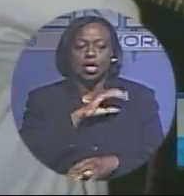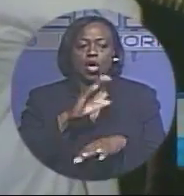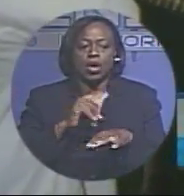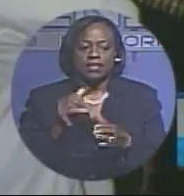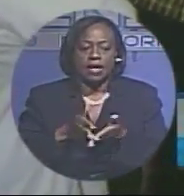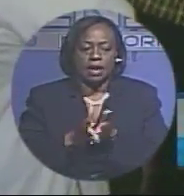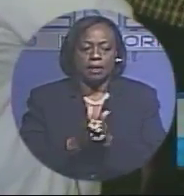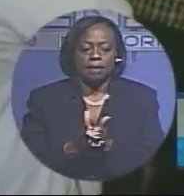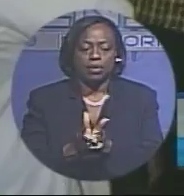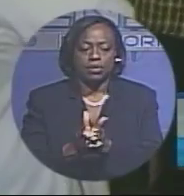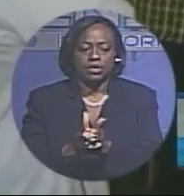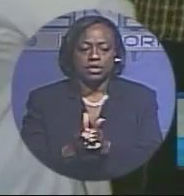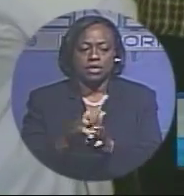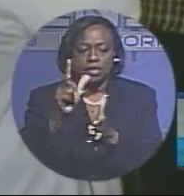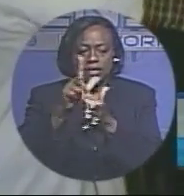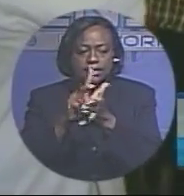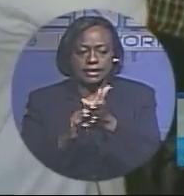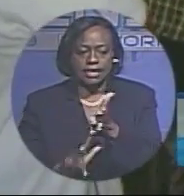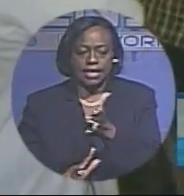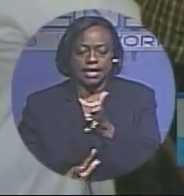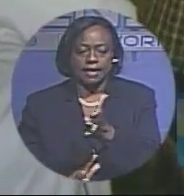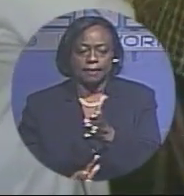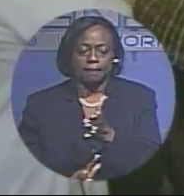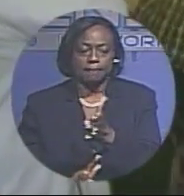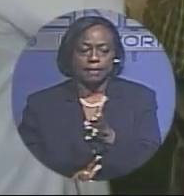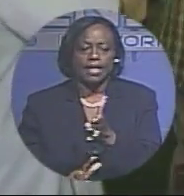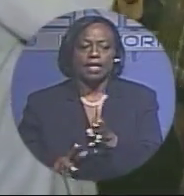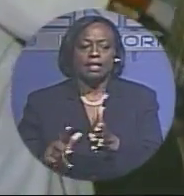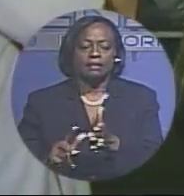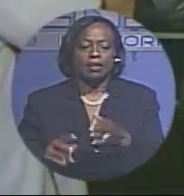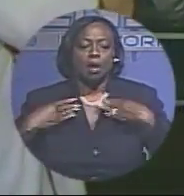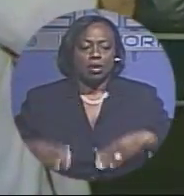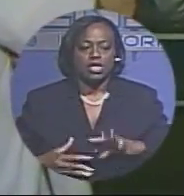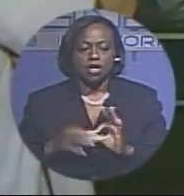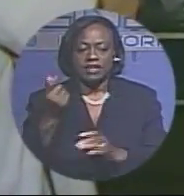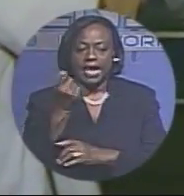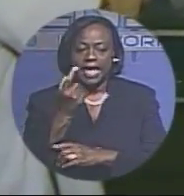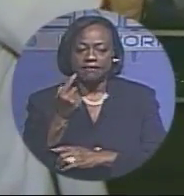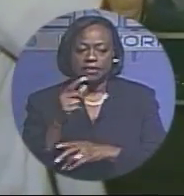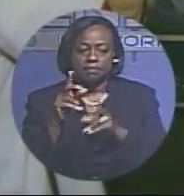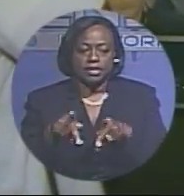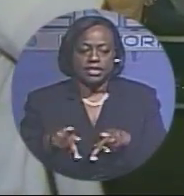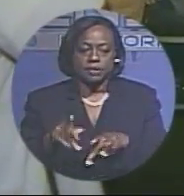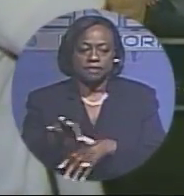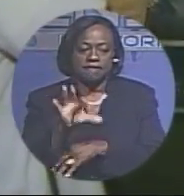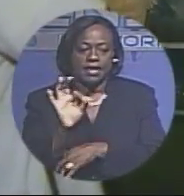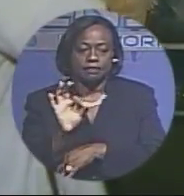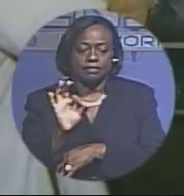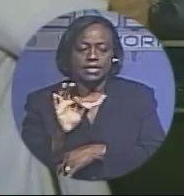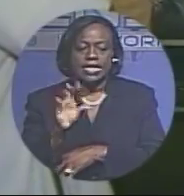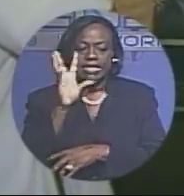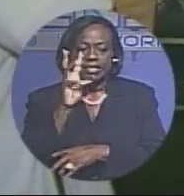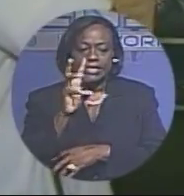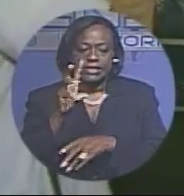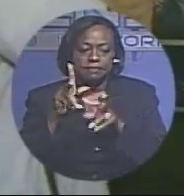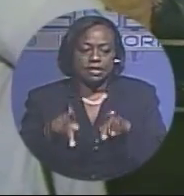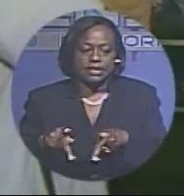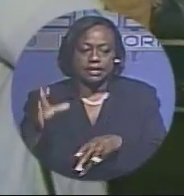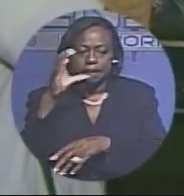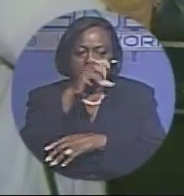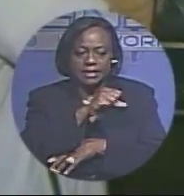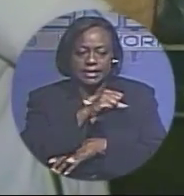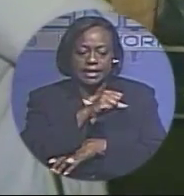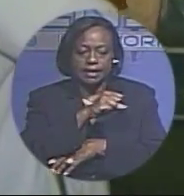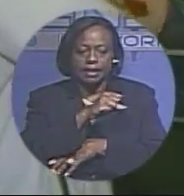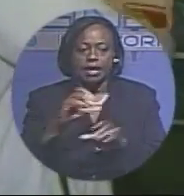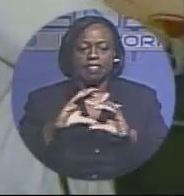boat incident from Abaco en route to Florida. The bodies of 11 of those passengers were recovered and about 6 others are still missing. The Commissioner of